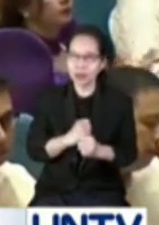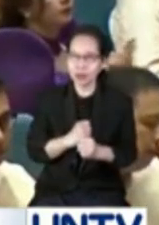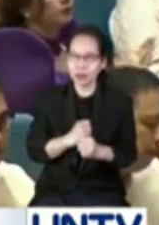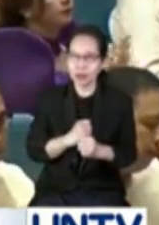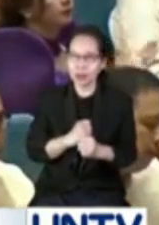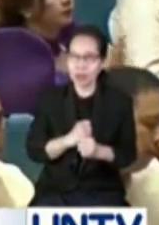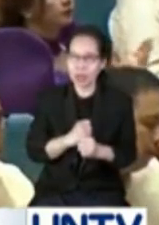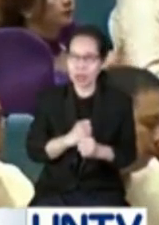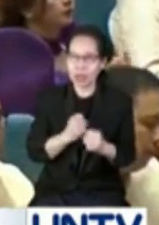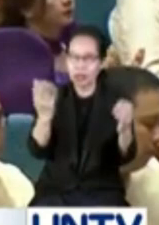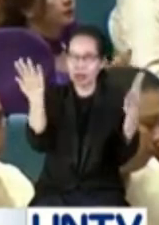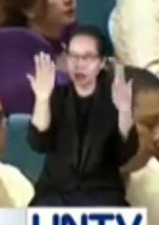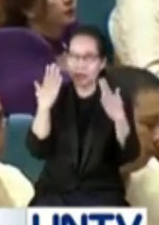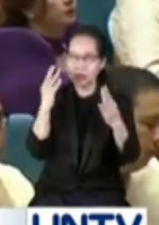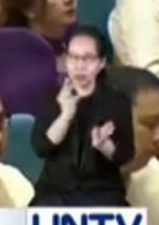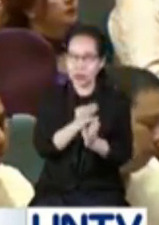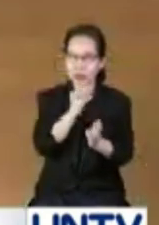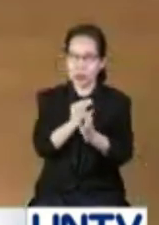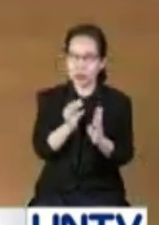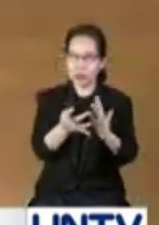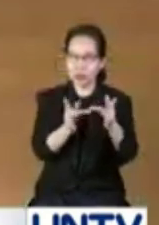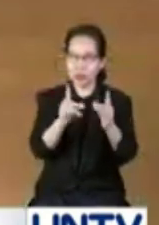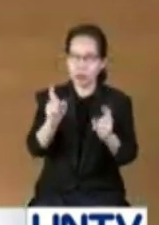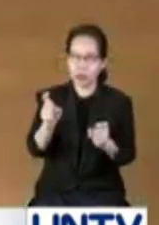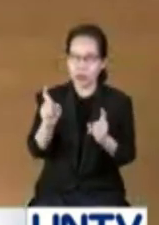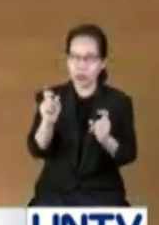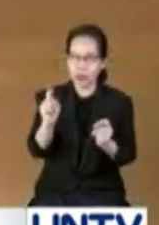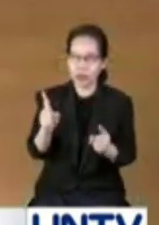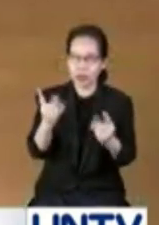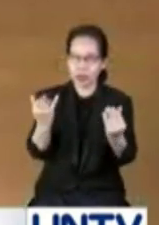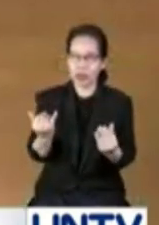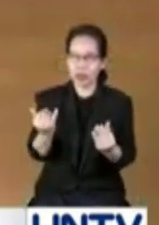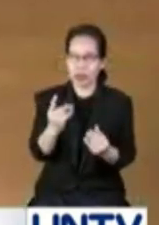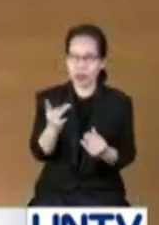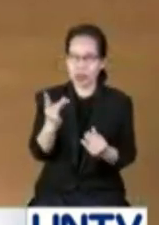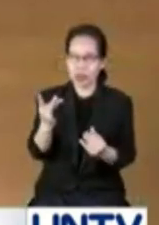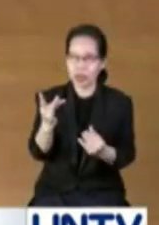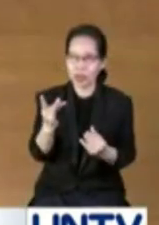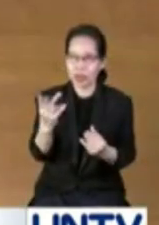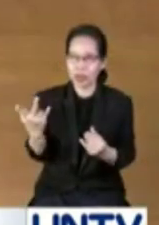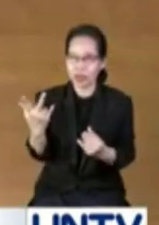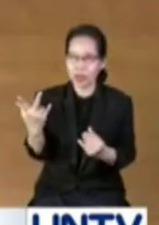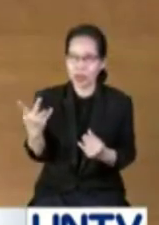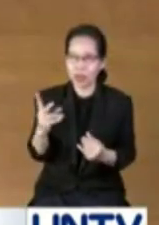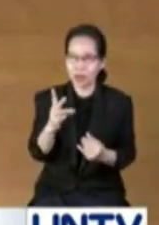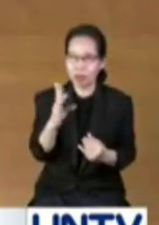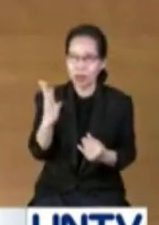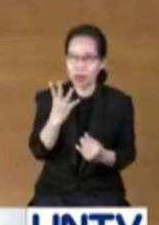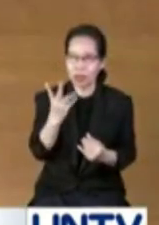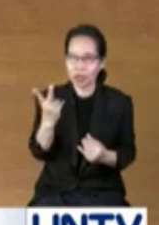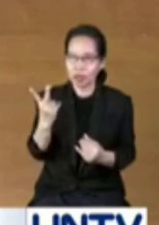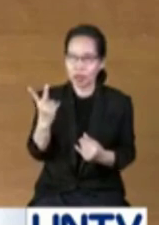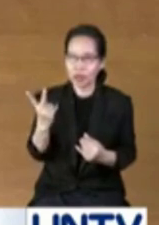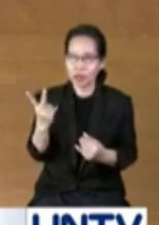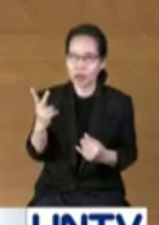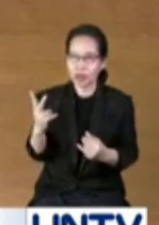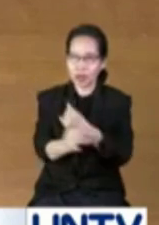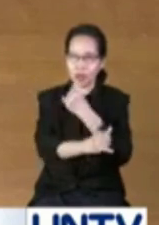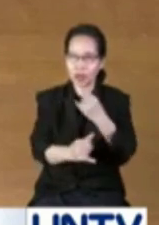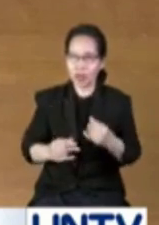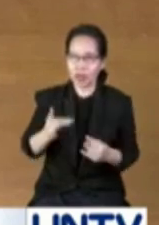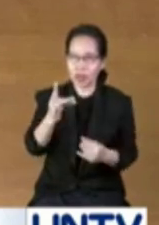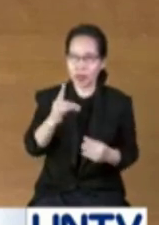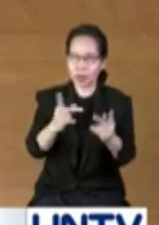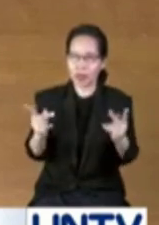Our mobile internet speed is now ranked at 83 out of 142 countries, which is 8 places higher than it was last